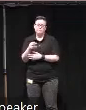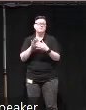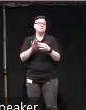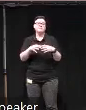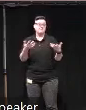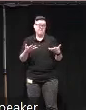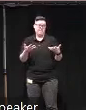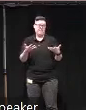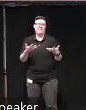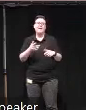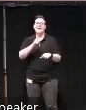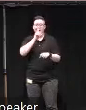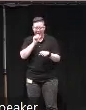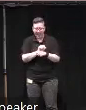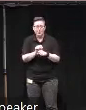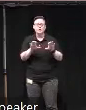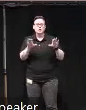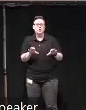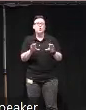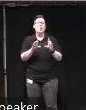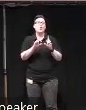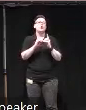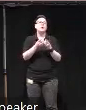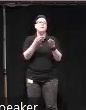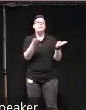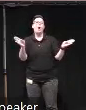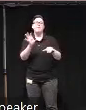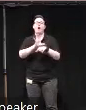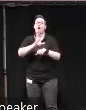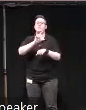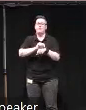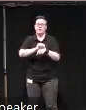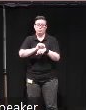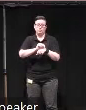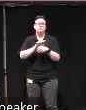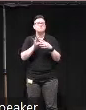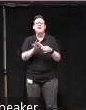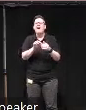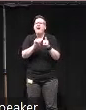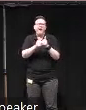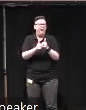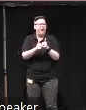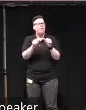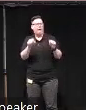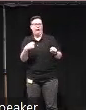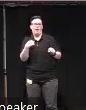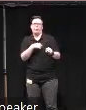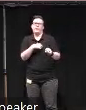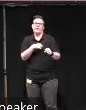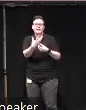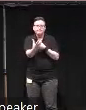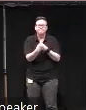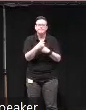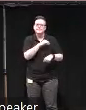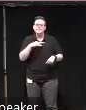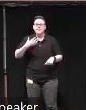relation to actually doing department-wide consultation in relation to how we can engage our